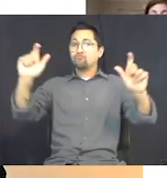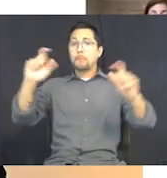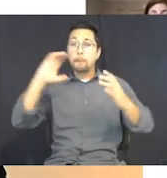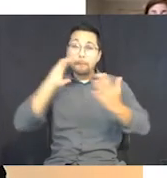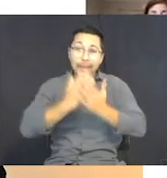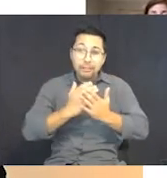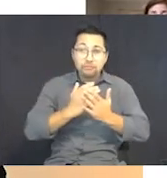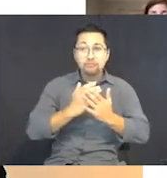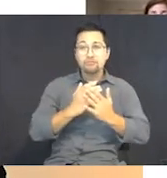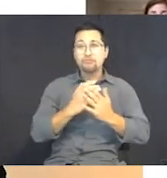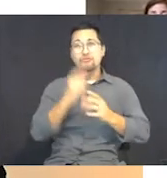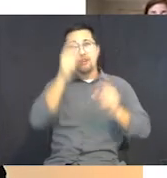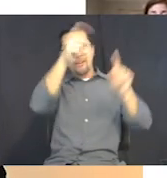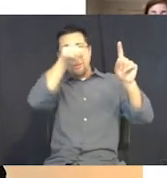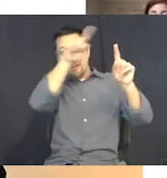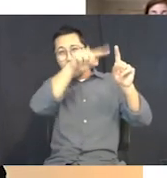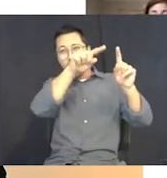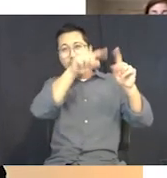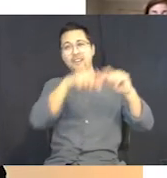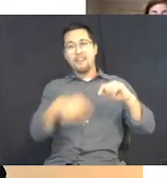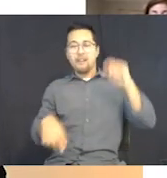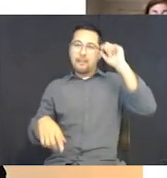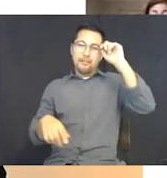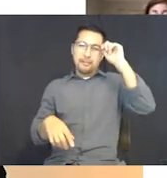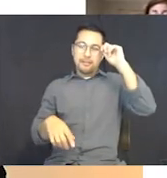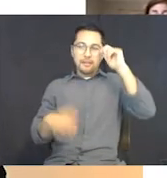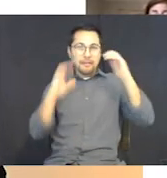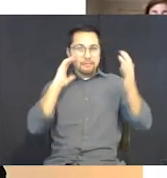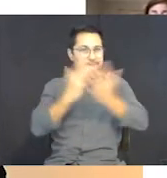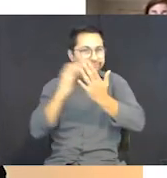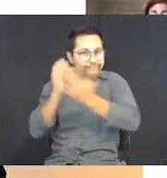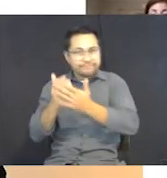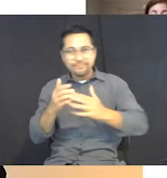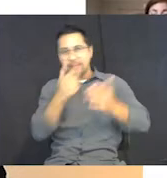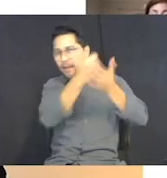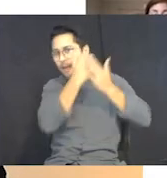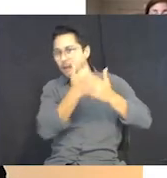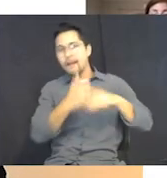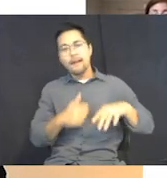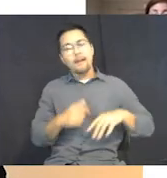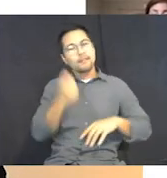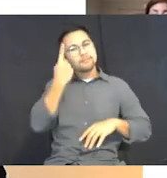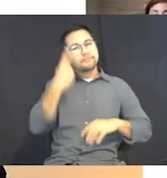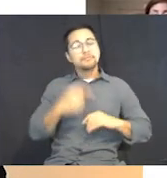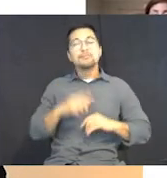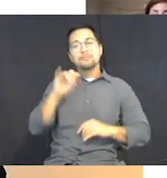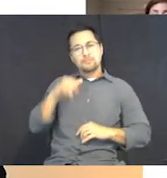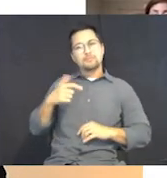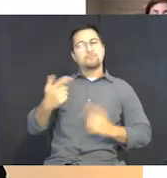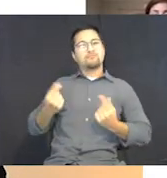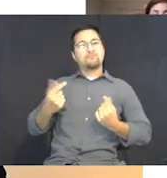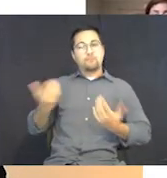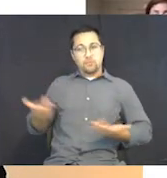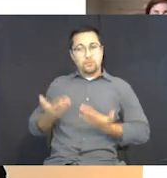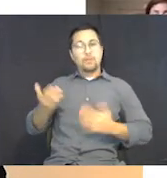some of those off-the-shelf solutions to ensure that they're truly accessible by the end user.